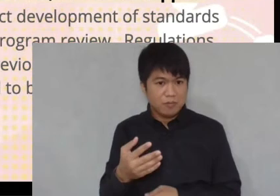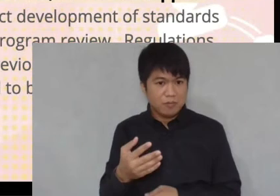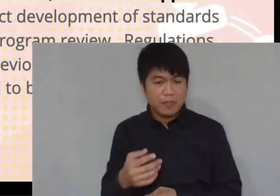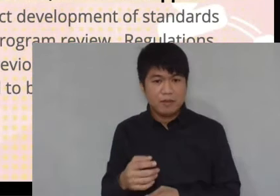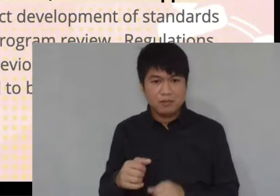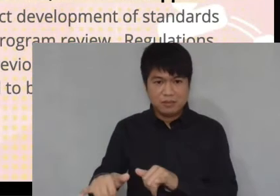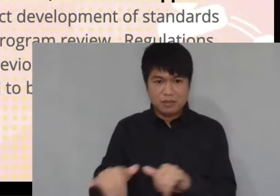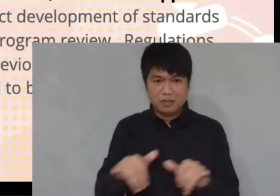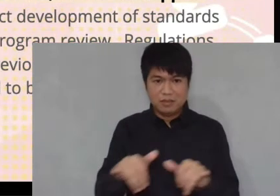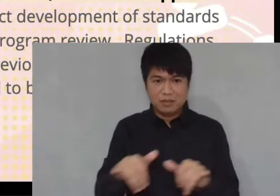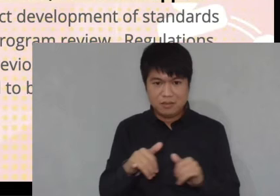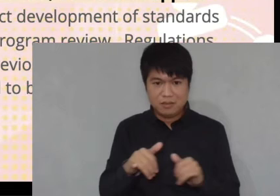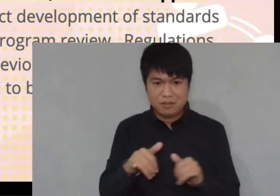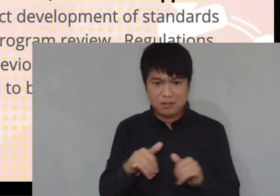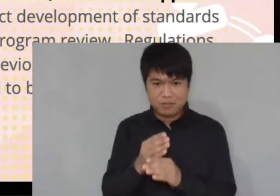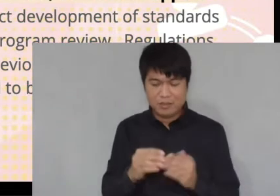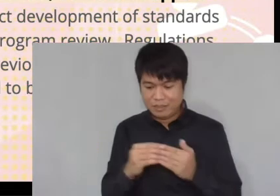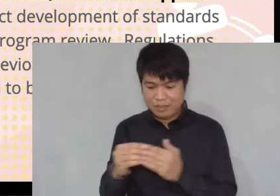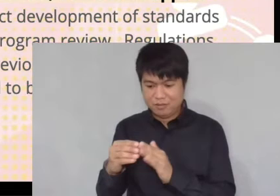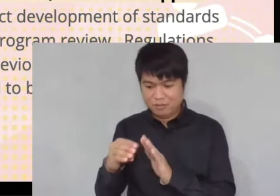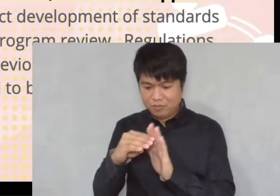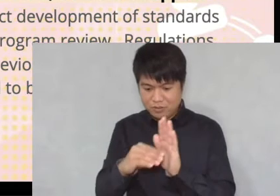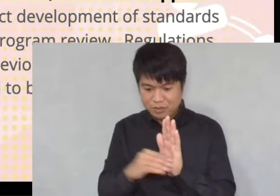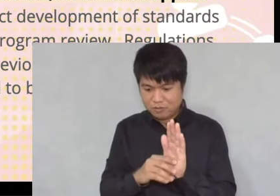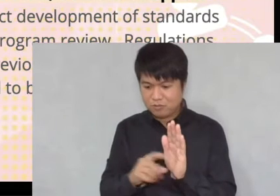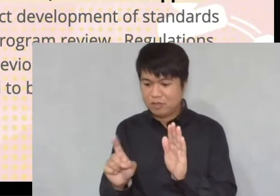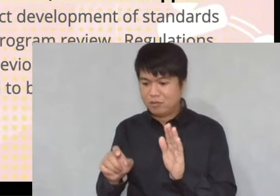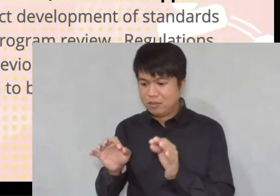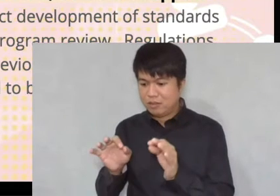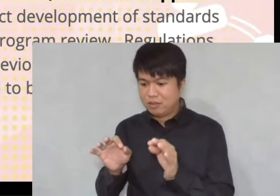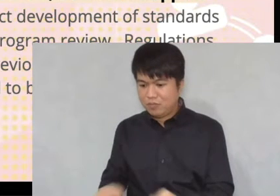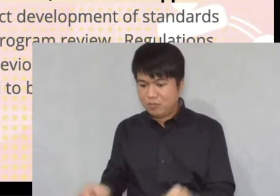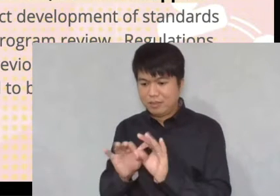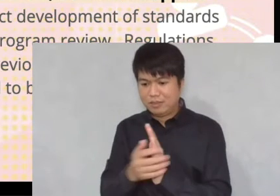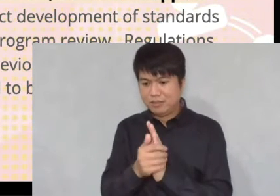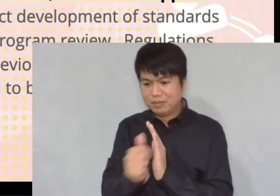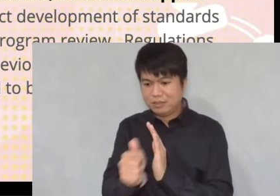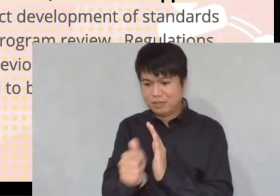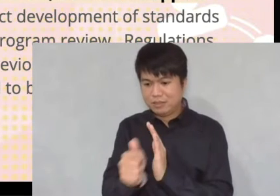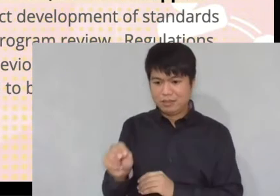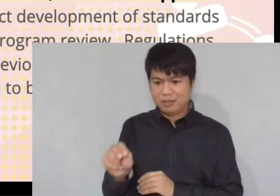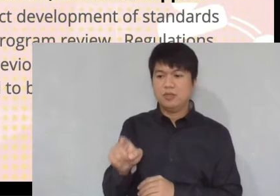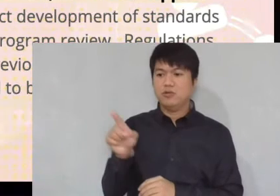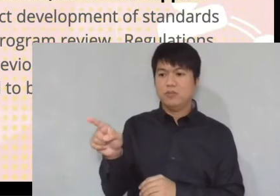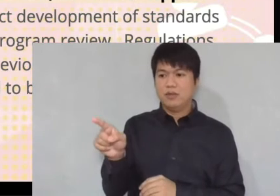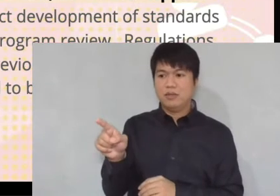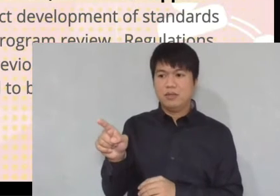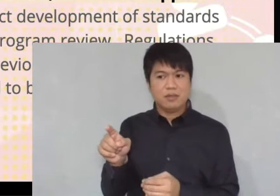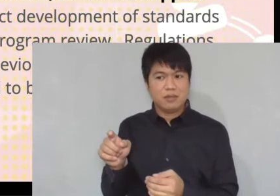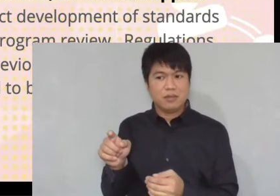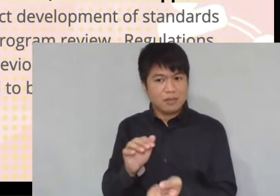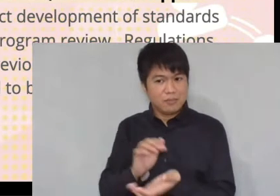care may guide the identification of competencies, especially for those who are now in practice.